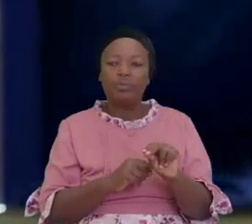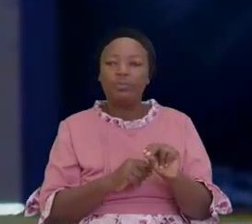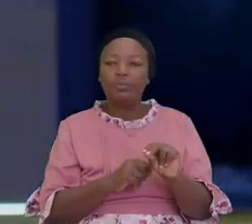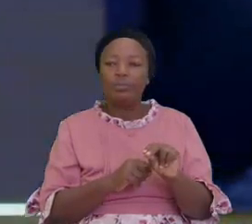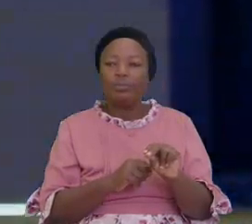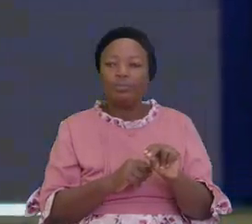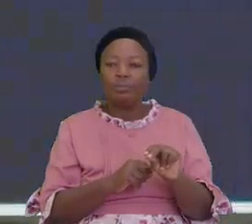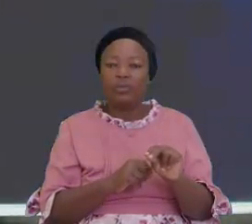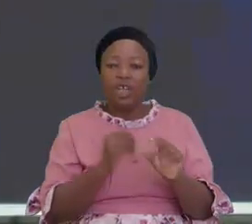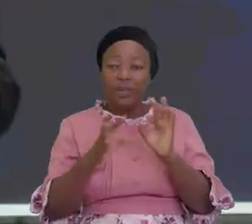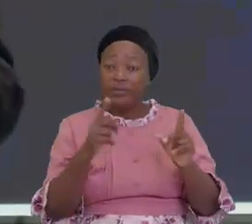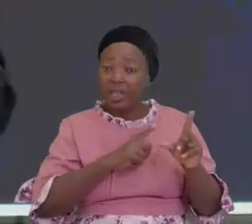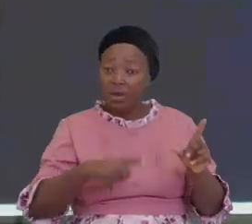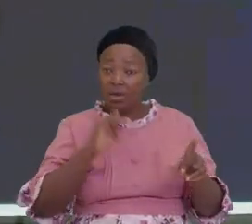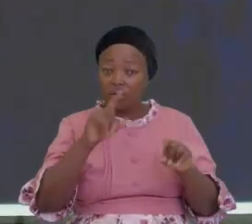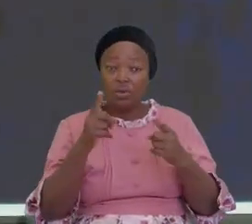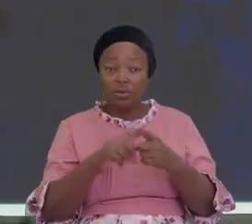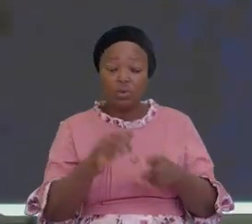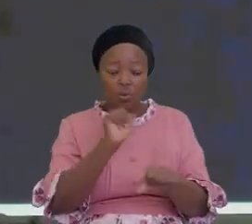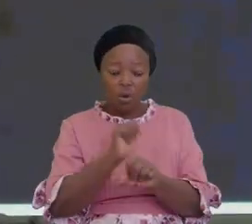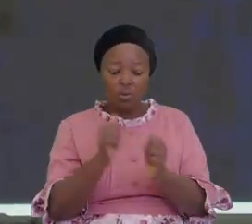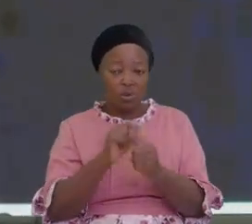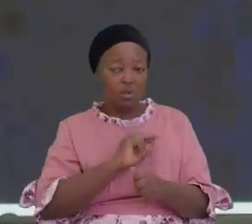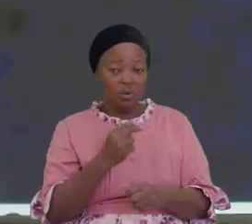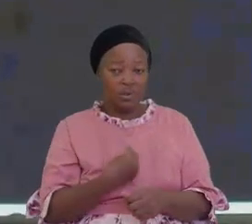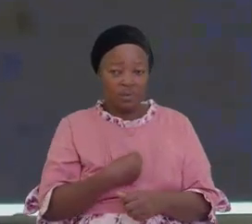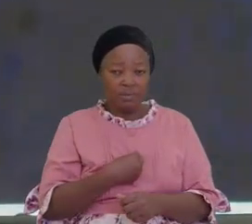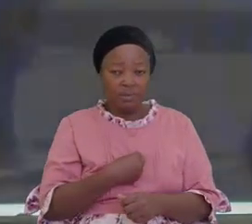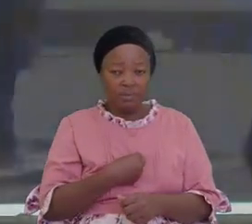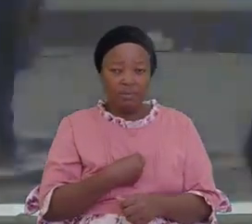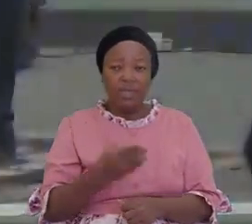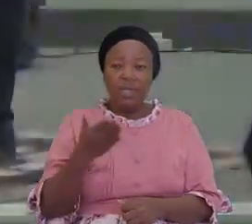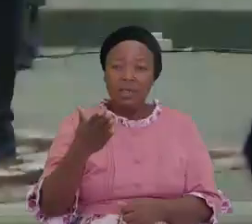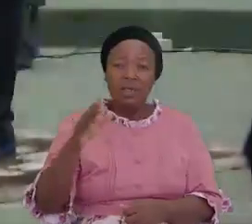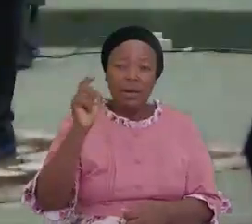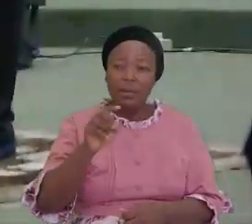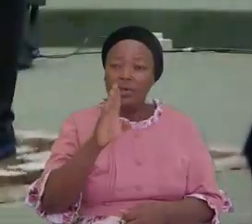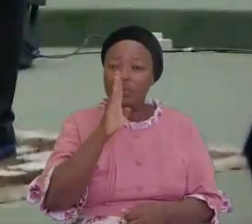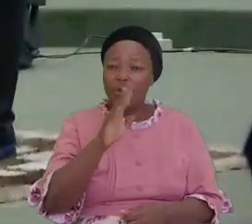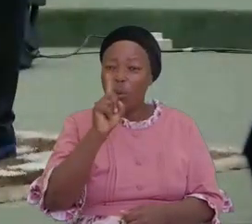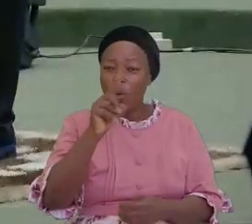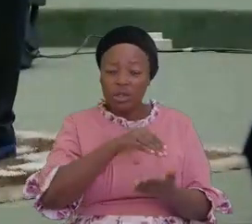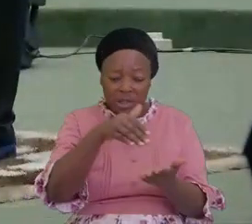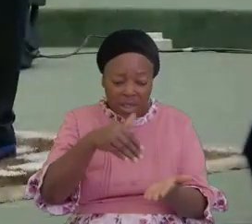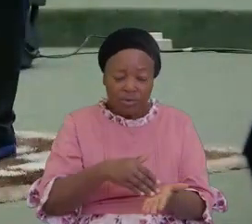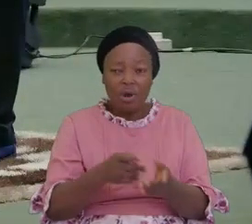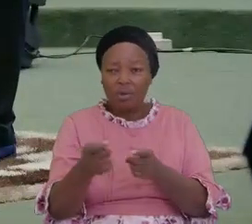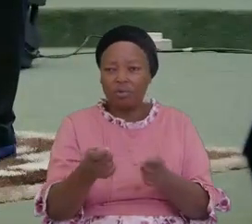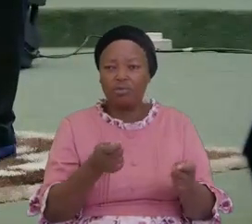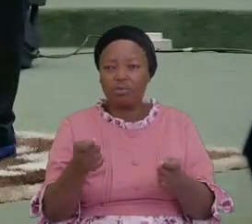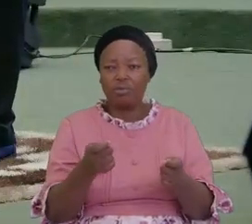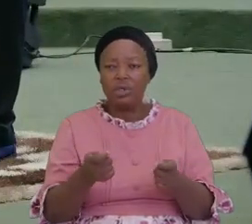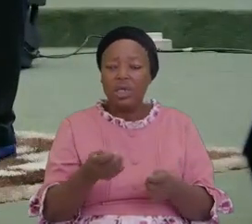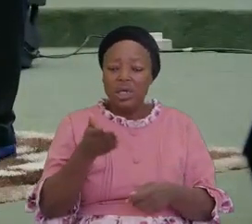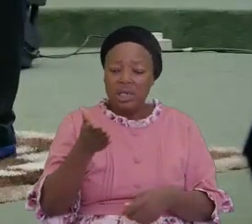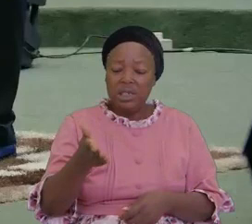If the Lord is going to work with us, there must be one central control. There must be